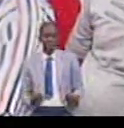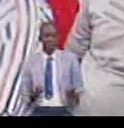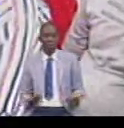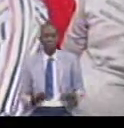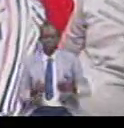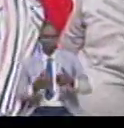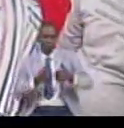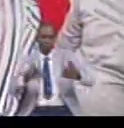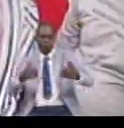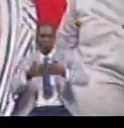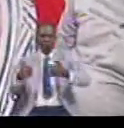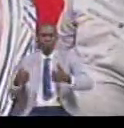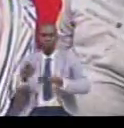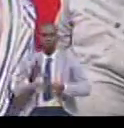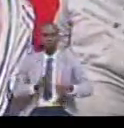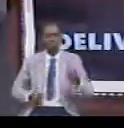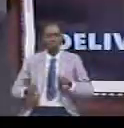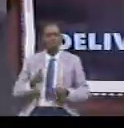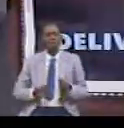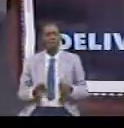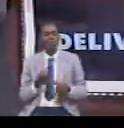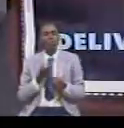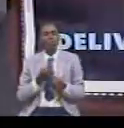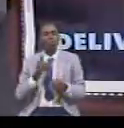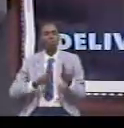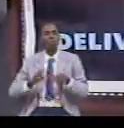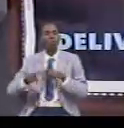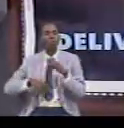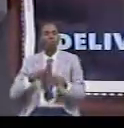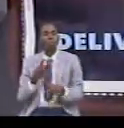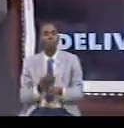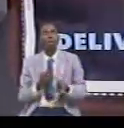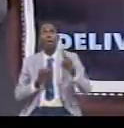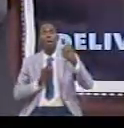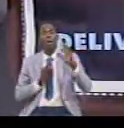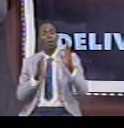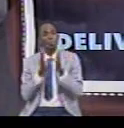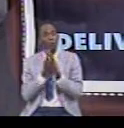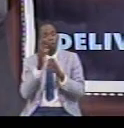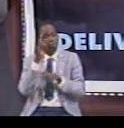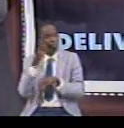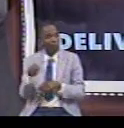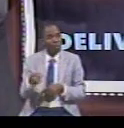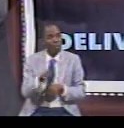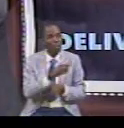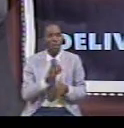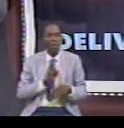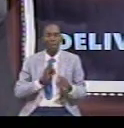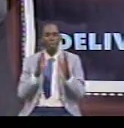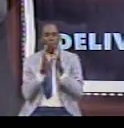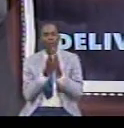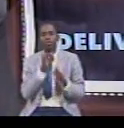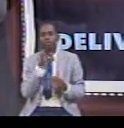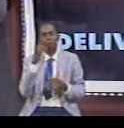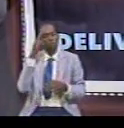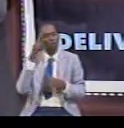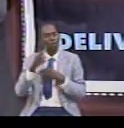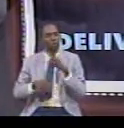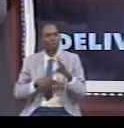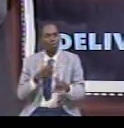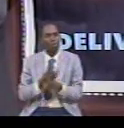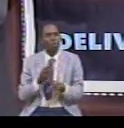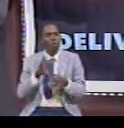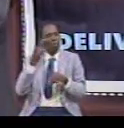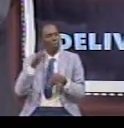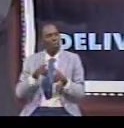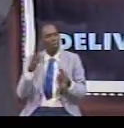the people of the world. I pray for them. I pray not for the world, but for them which thou hast given